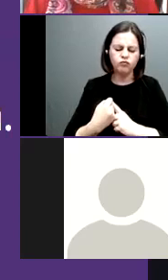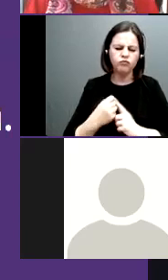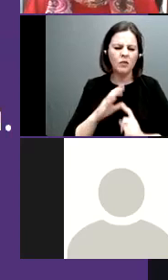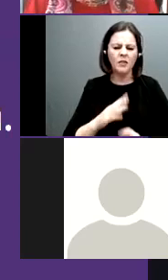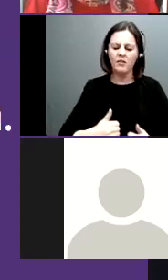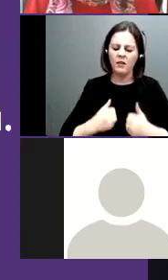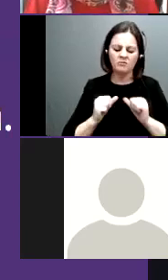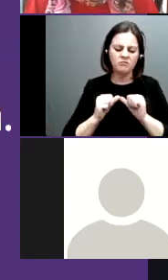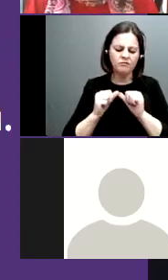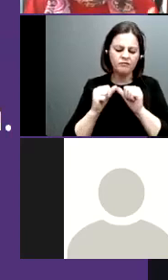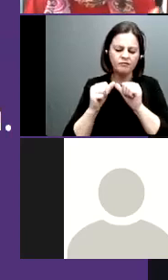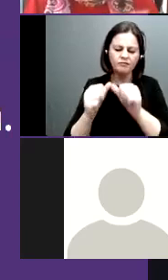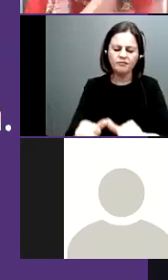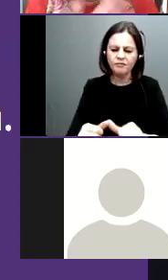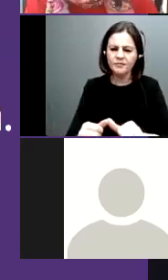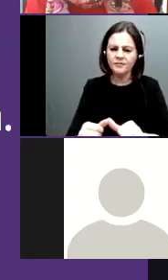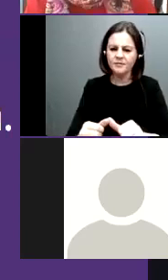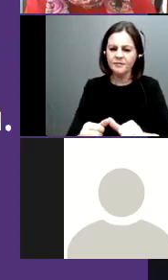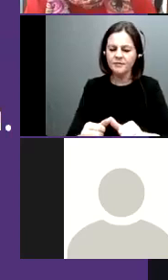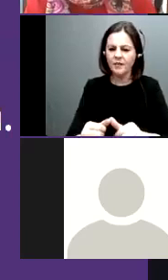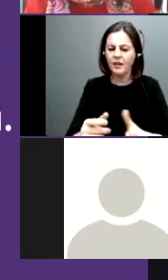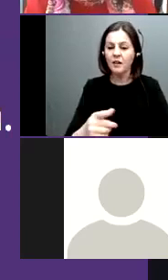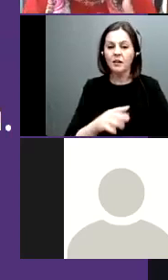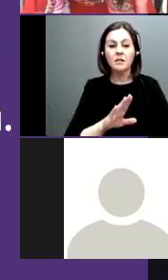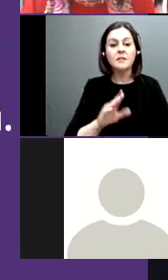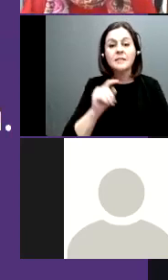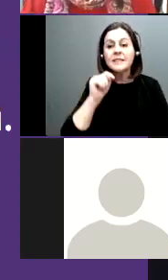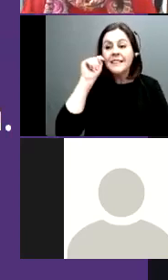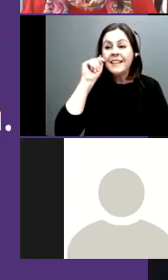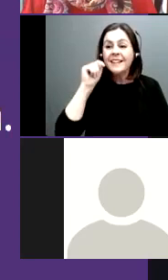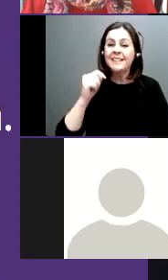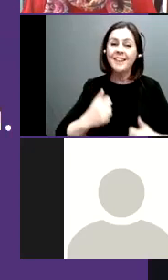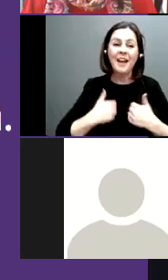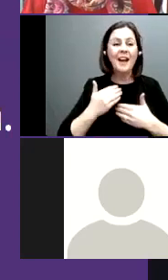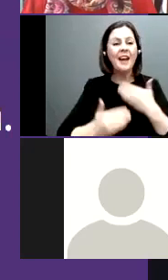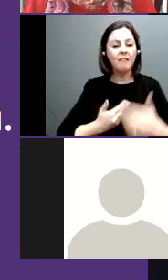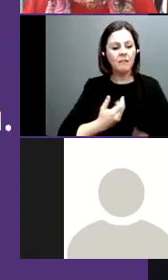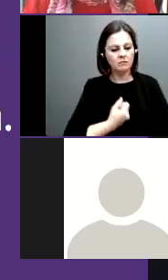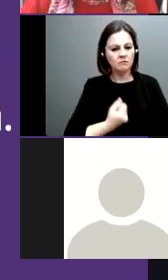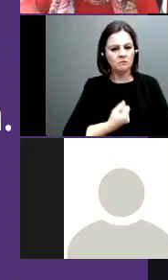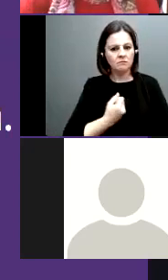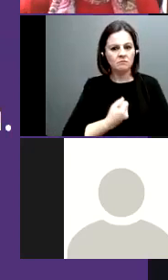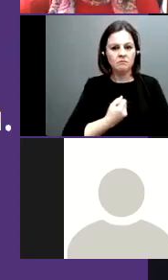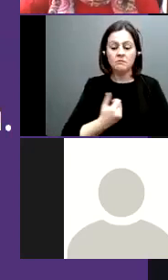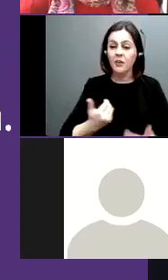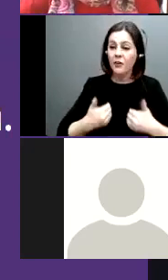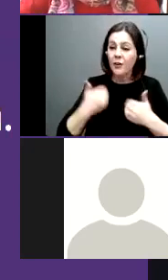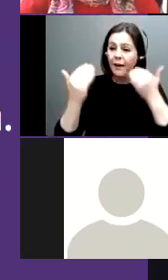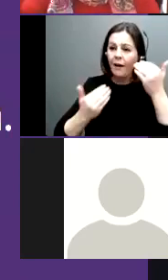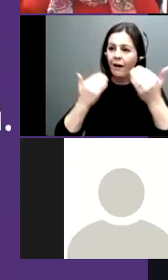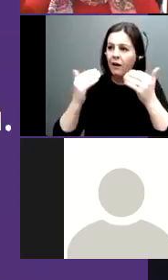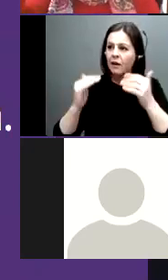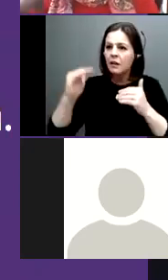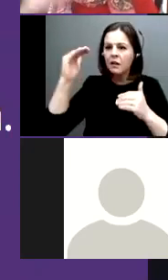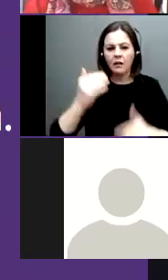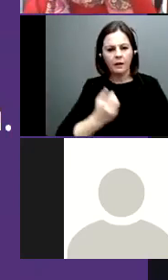lives. What their teenage years were like, what their young adult years were like, what their older adult years were like,